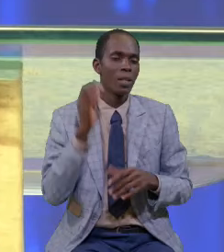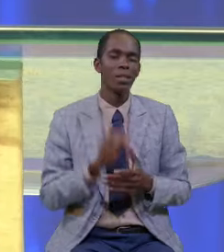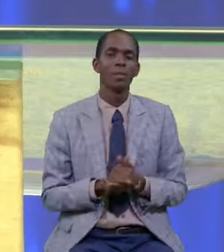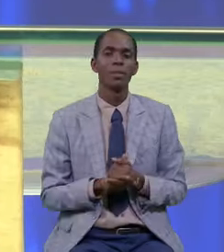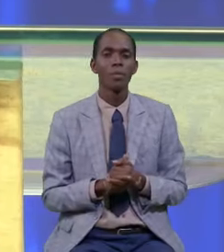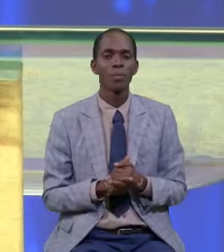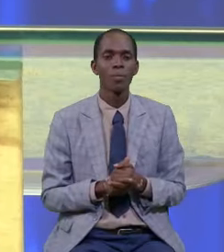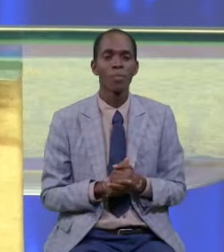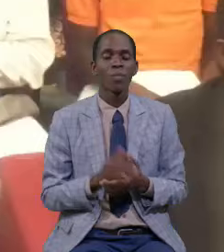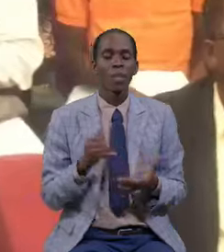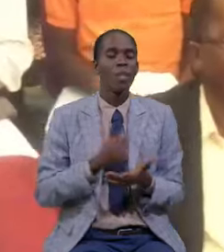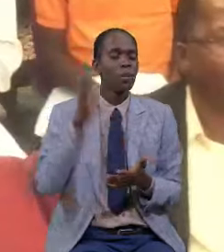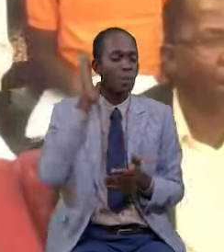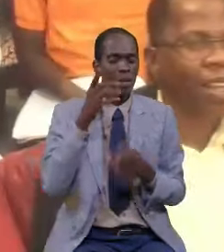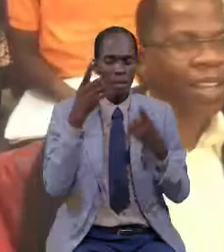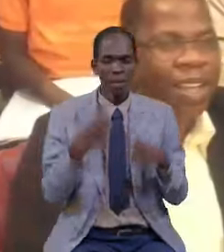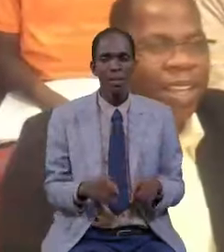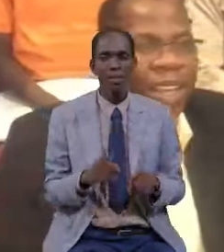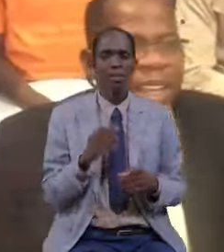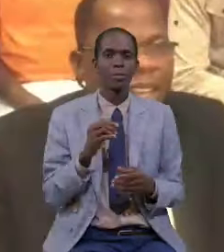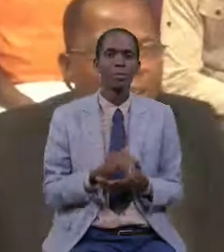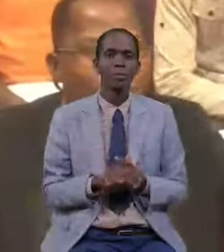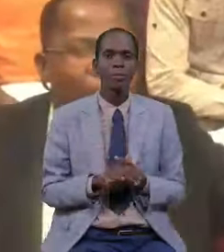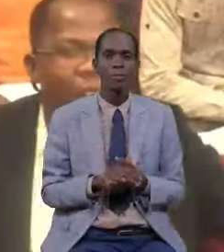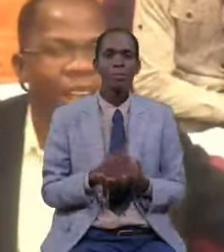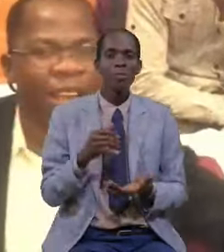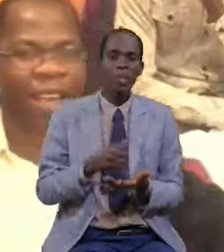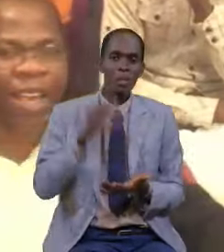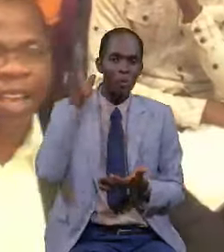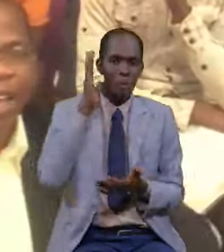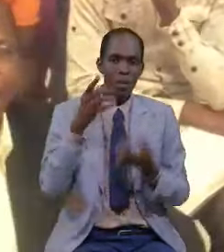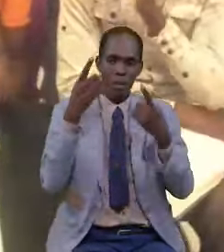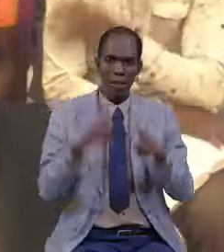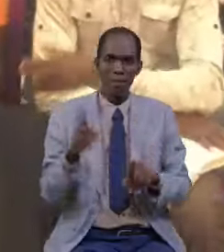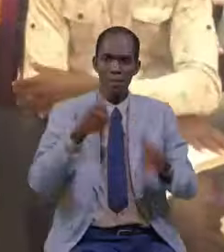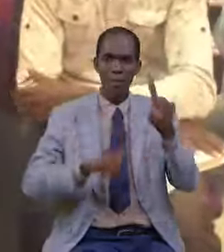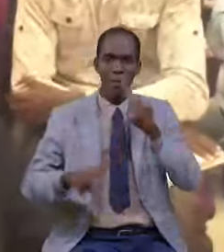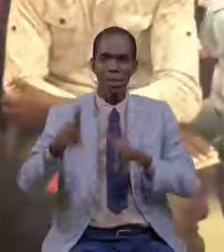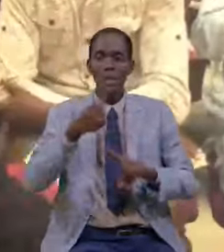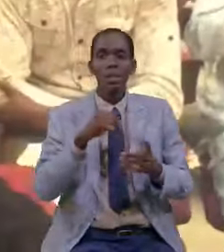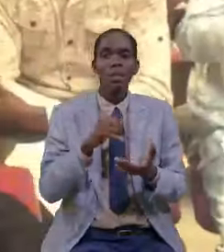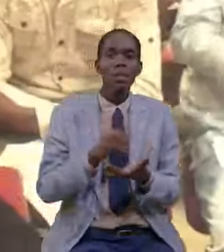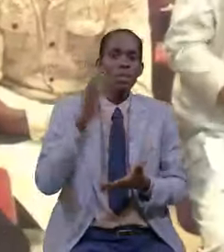It shall come to pass. Somebody there. It shall come to pass. Say it. Say it.